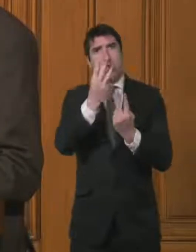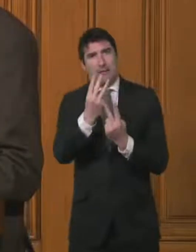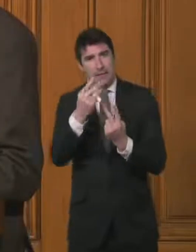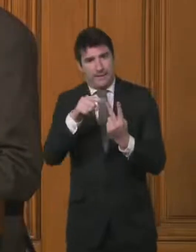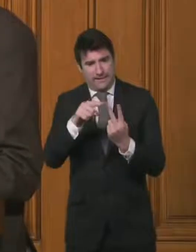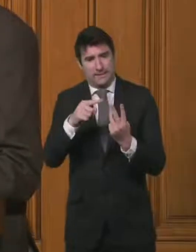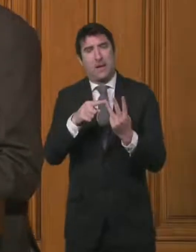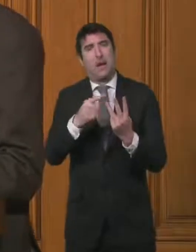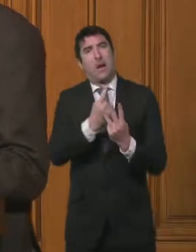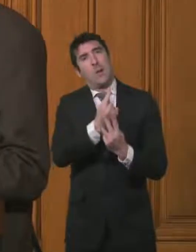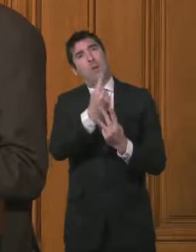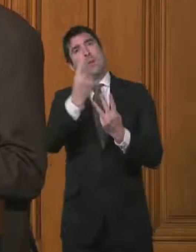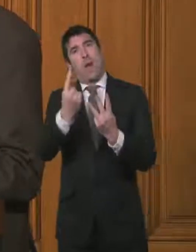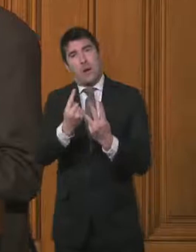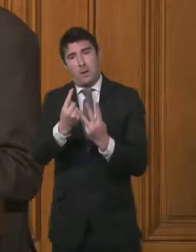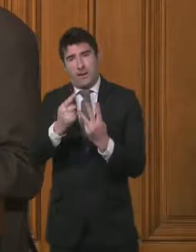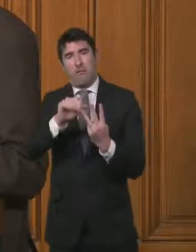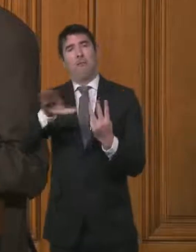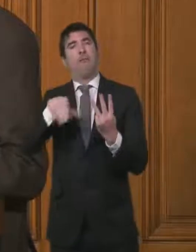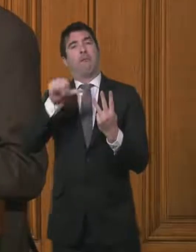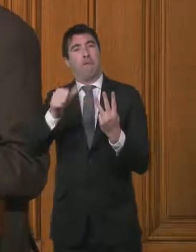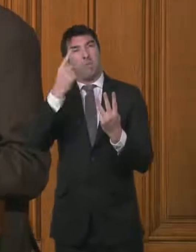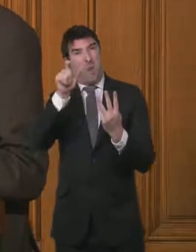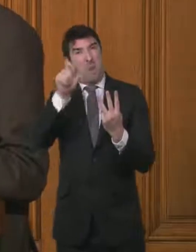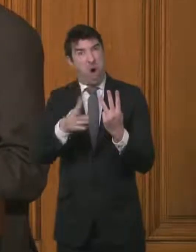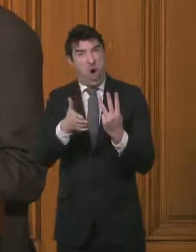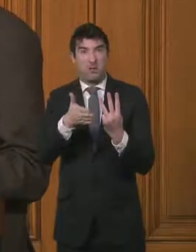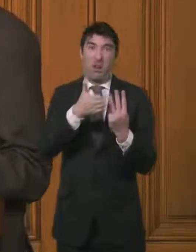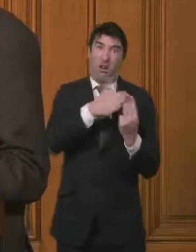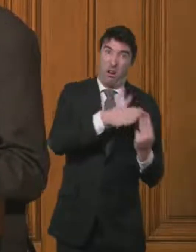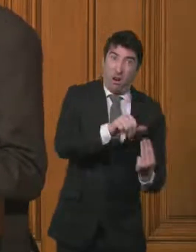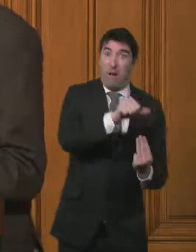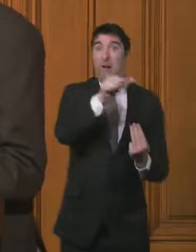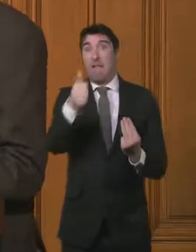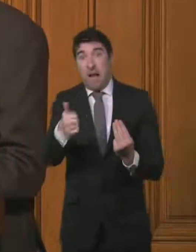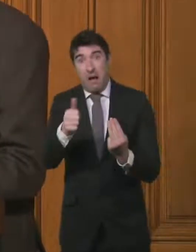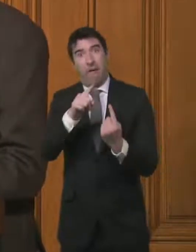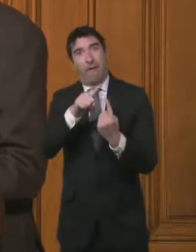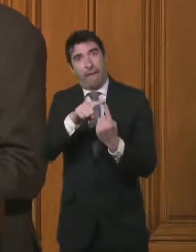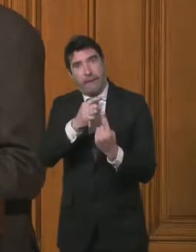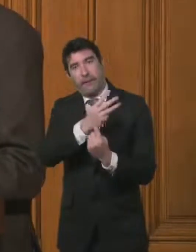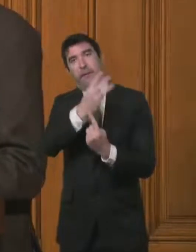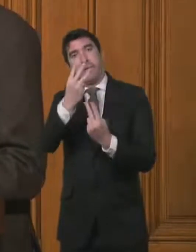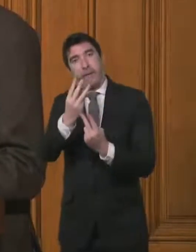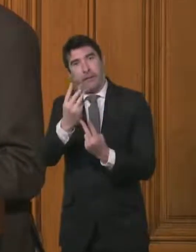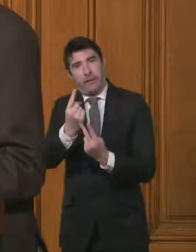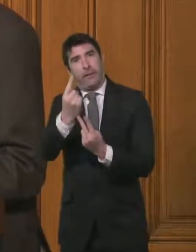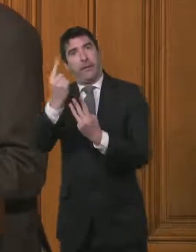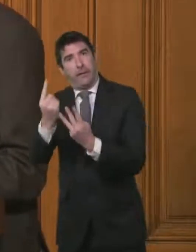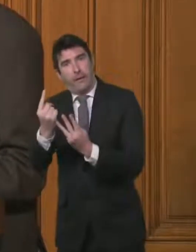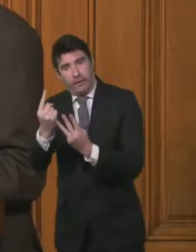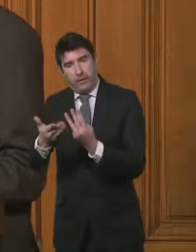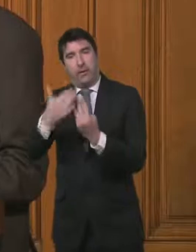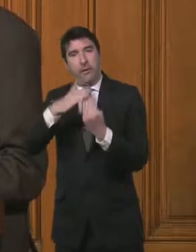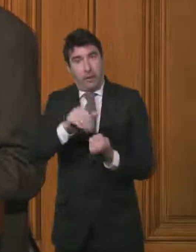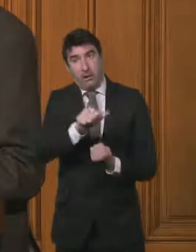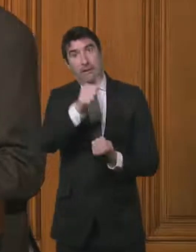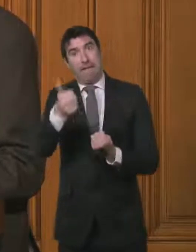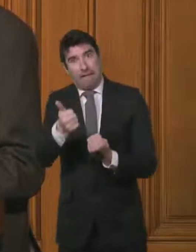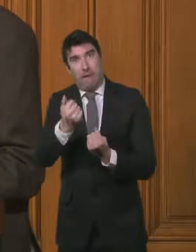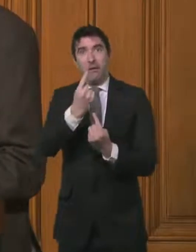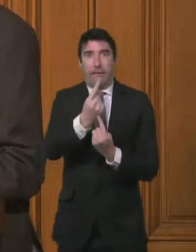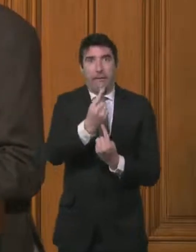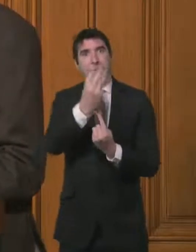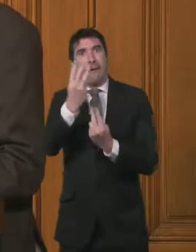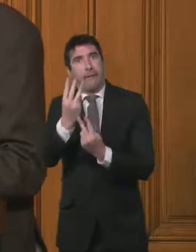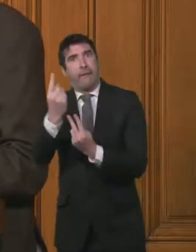vaccinate more people. So our aim is to get the jab into people's arms as quickly as the manufacturers can supply that